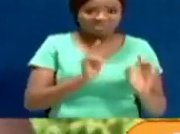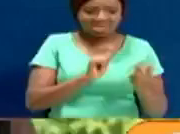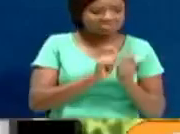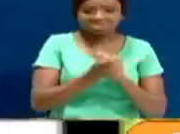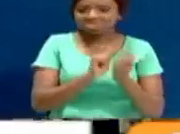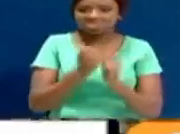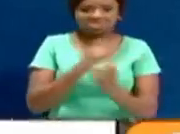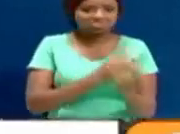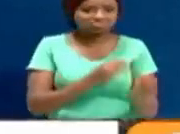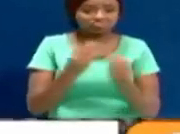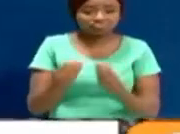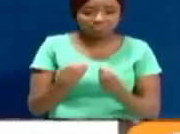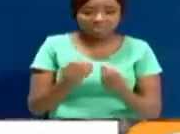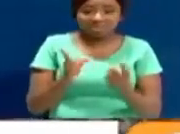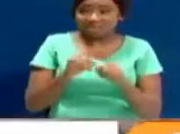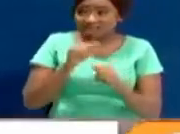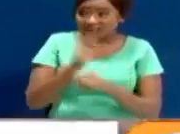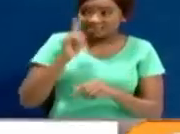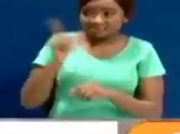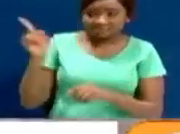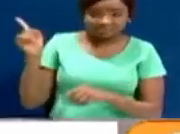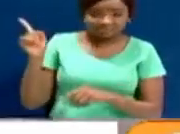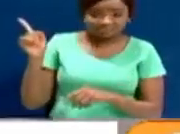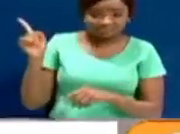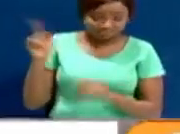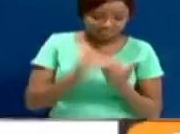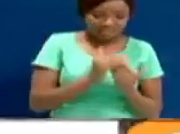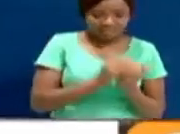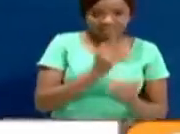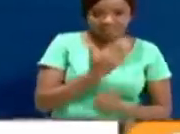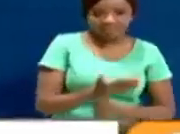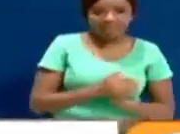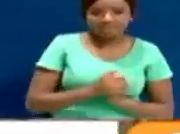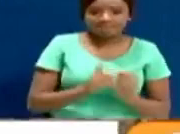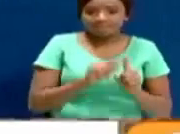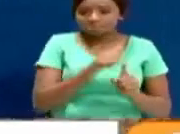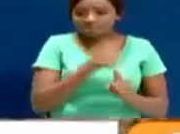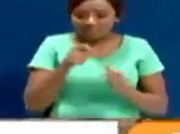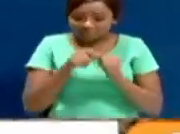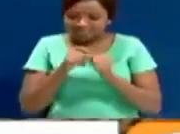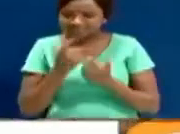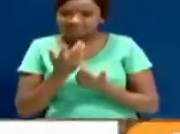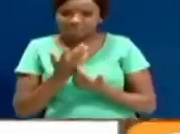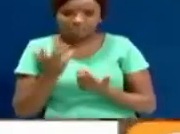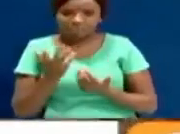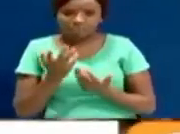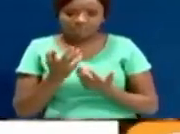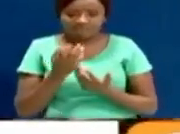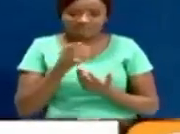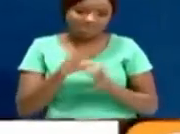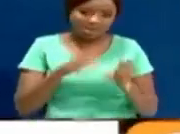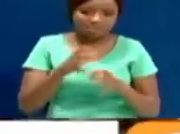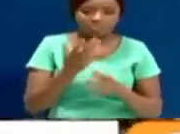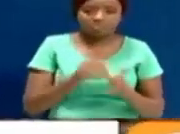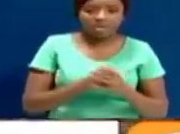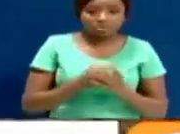to any environment. Wadudu kama mabuu na chenene wanatunzwa hapa, wadudu wengine wakipatikana kwenye samadi ya mifugo. So